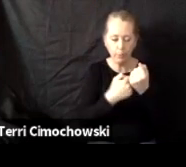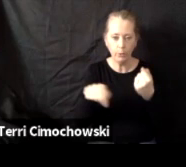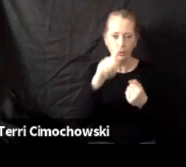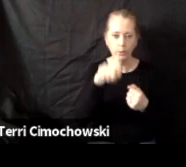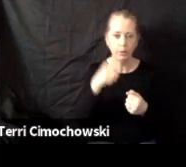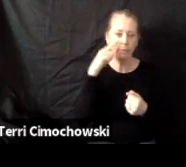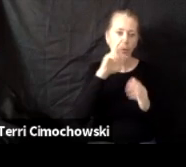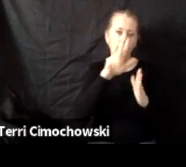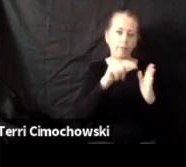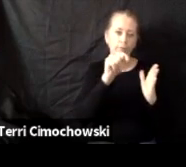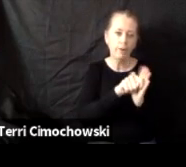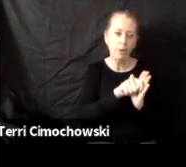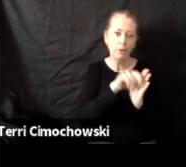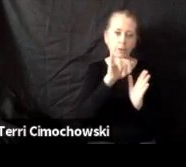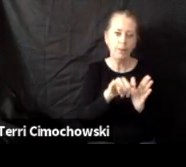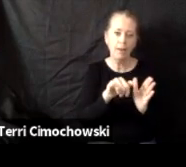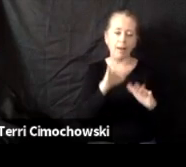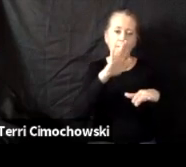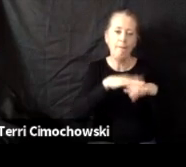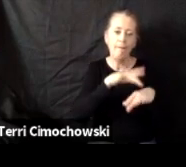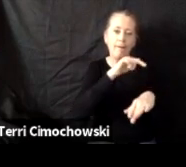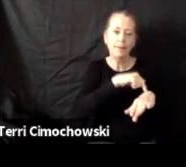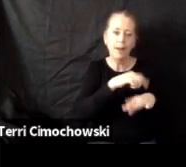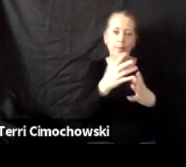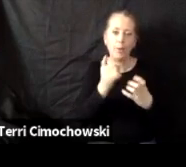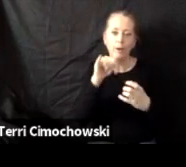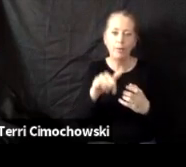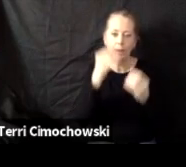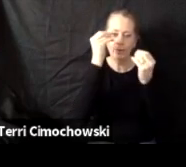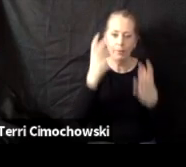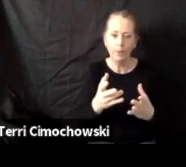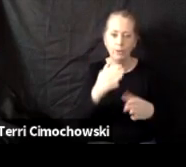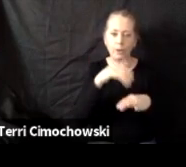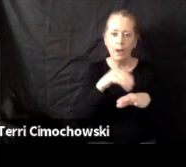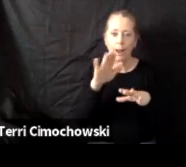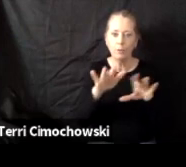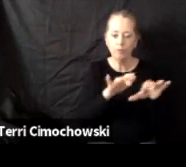videos and kind of that on time, wanting that information at your fingertips.